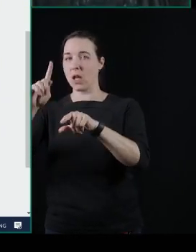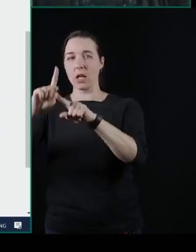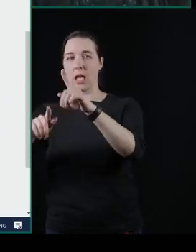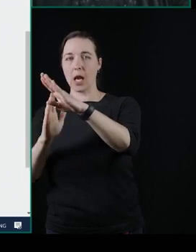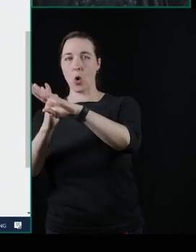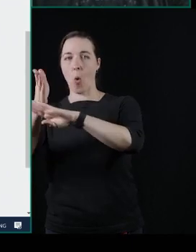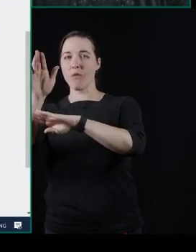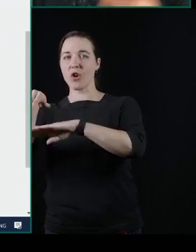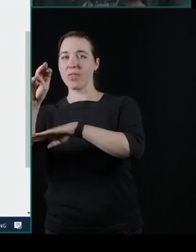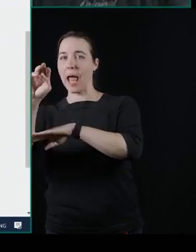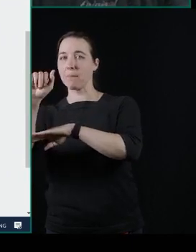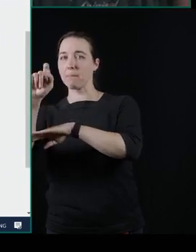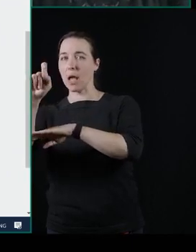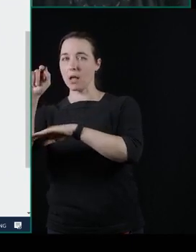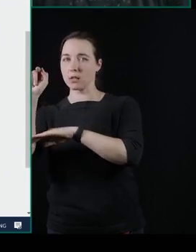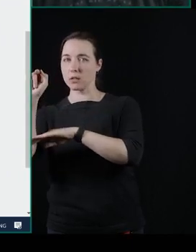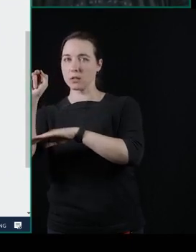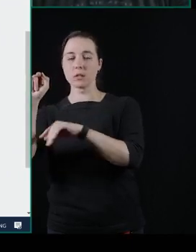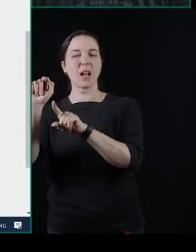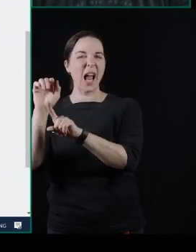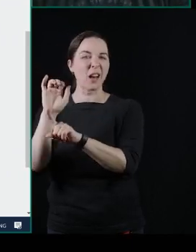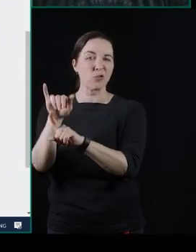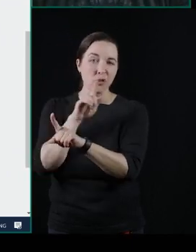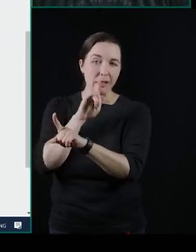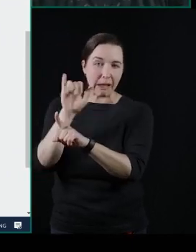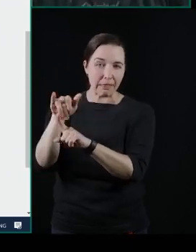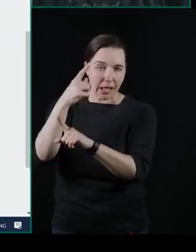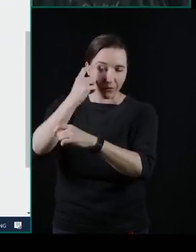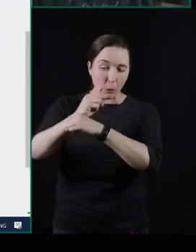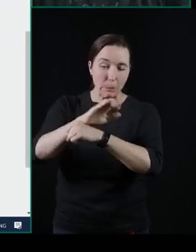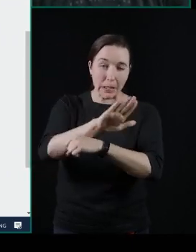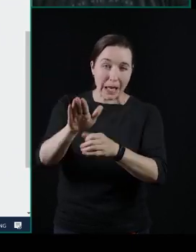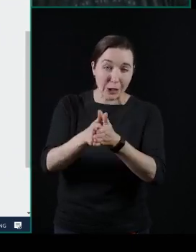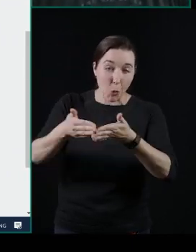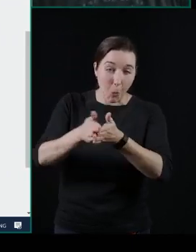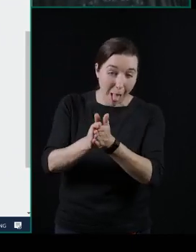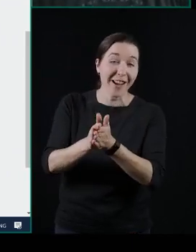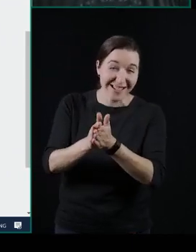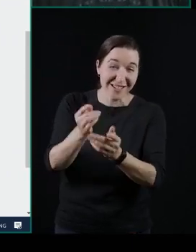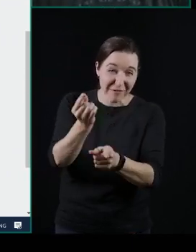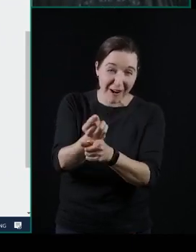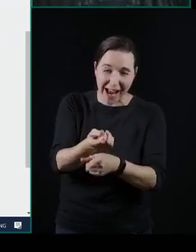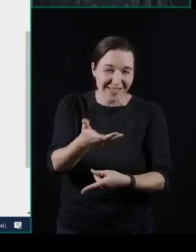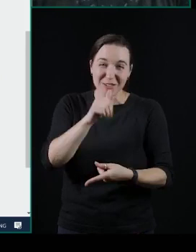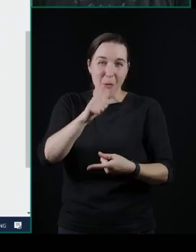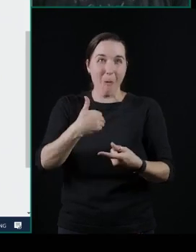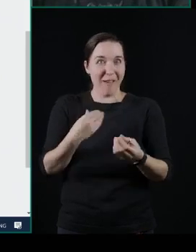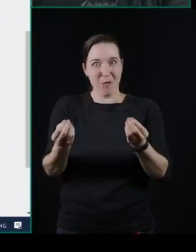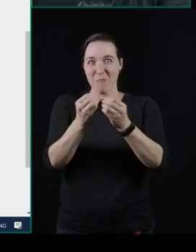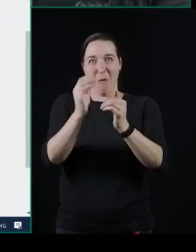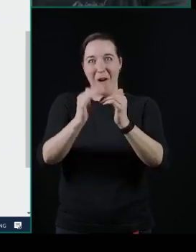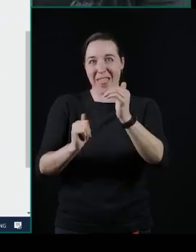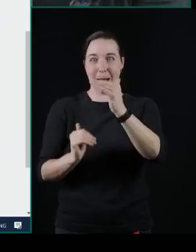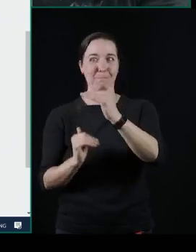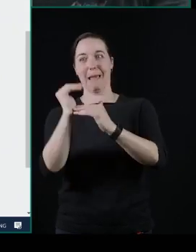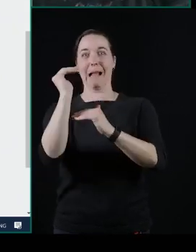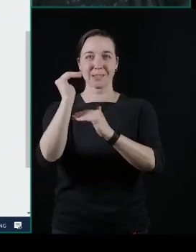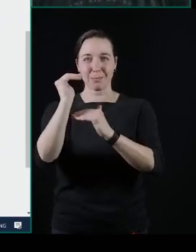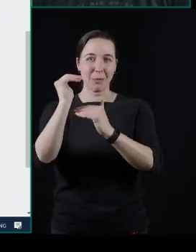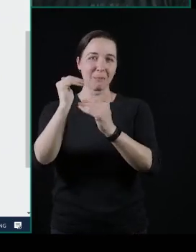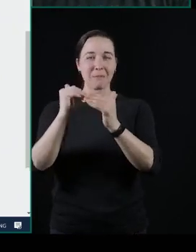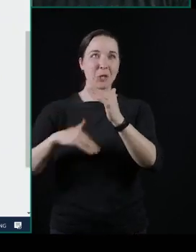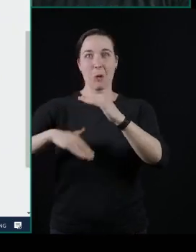than the max, right? So this is essentially a tool to protect your wallet, right, by not having more than